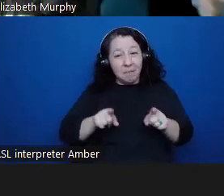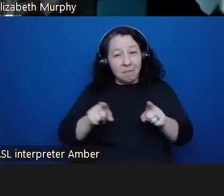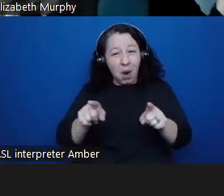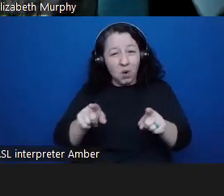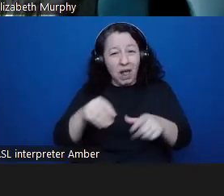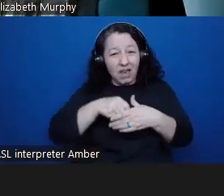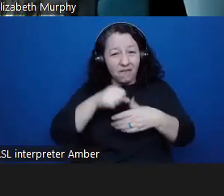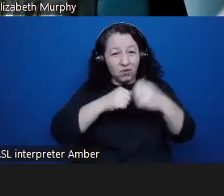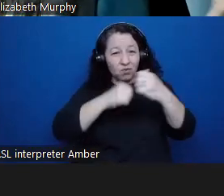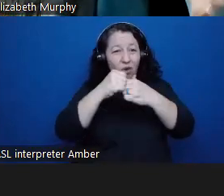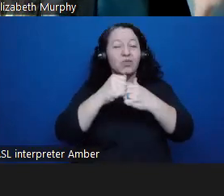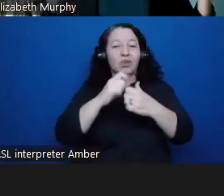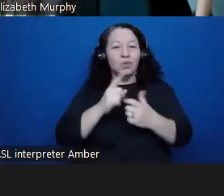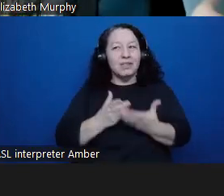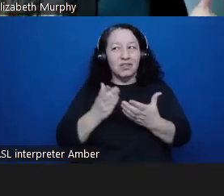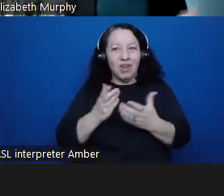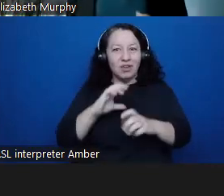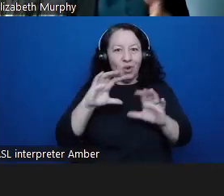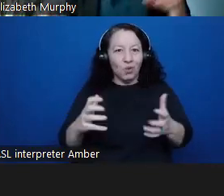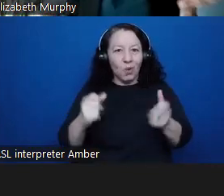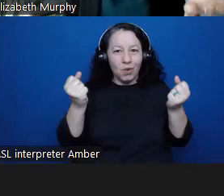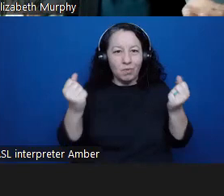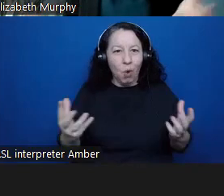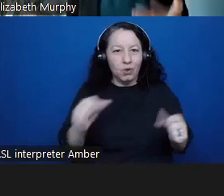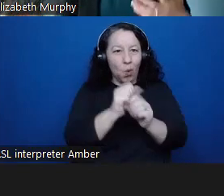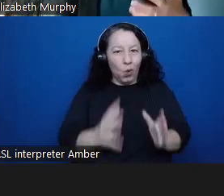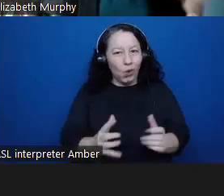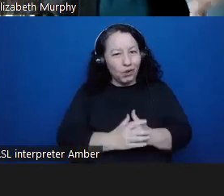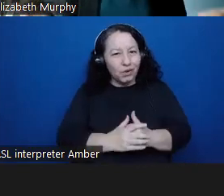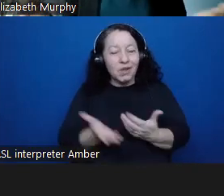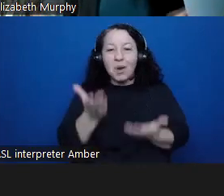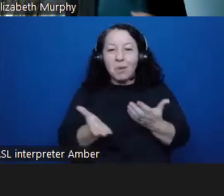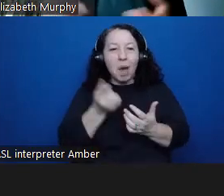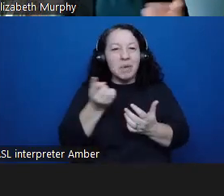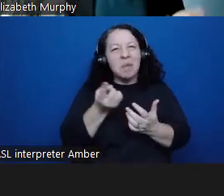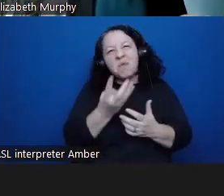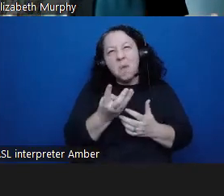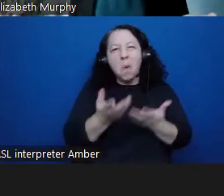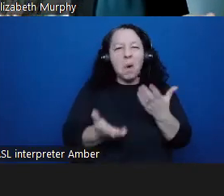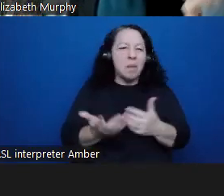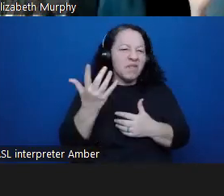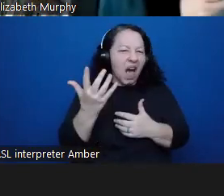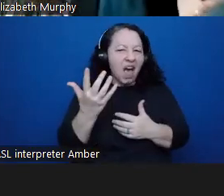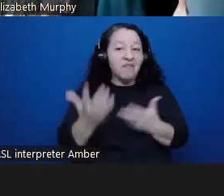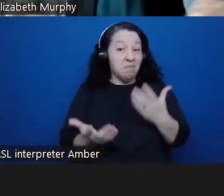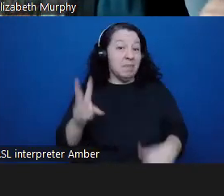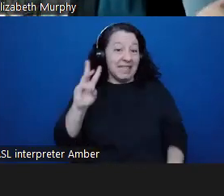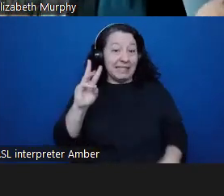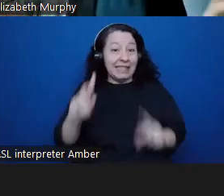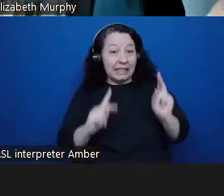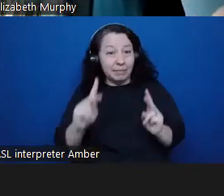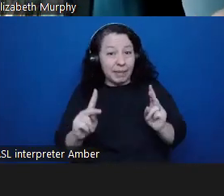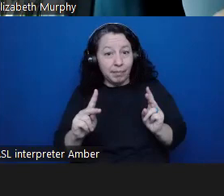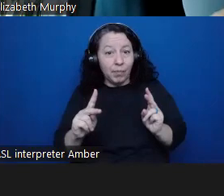with multiple workers, probably something in the order of 4, maybe 5, maybe even 6 individuals in what